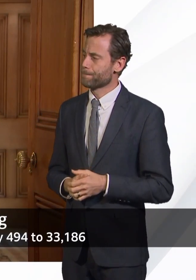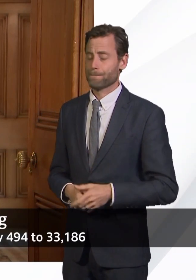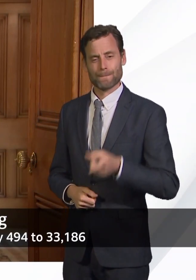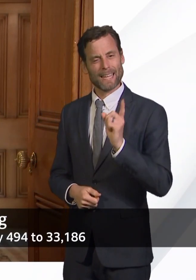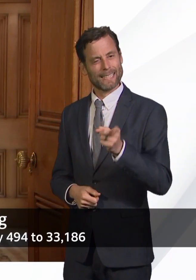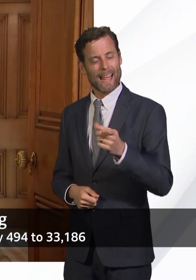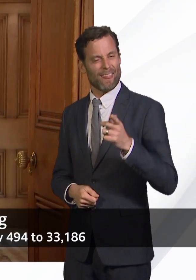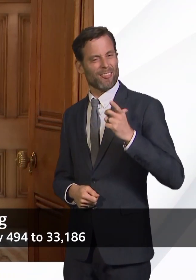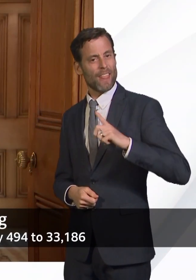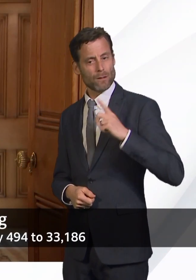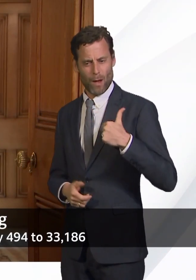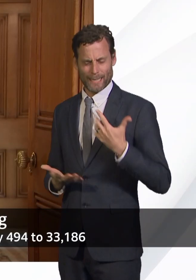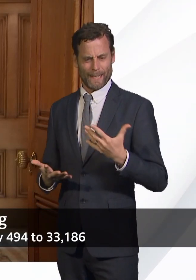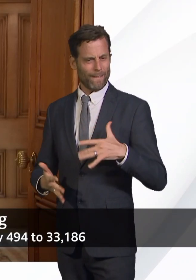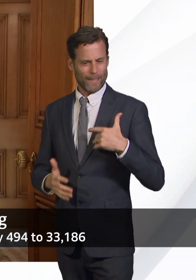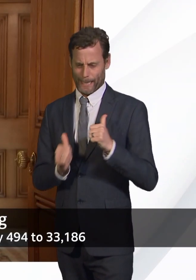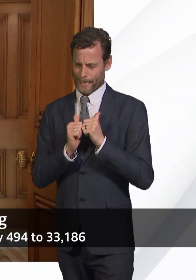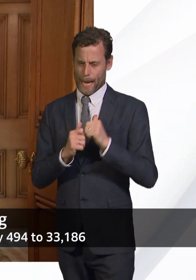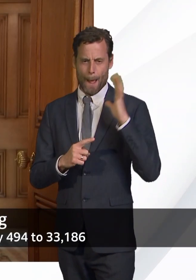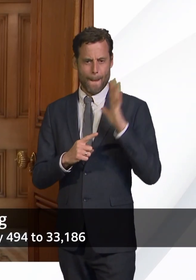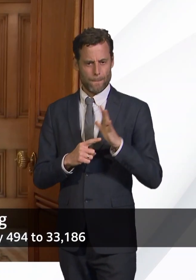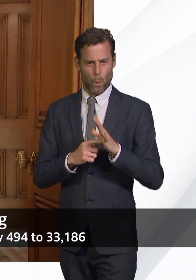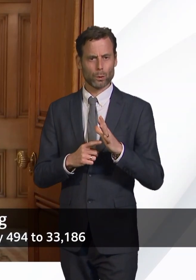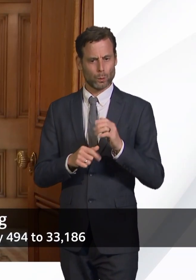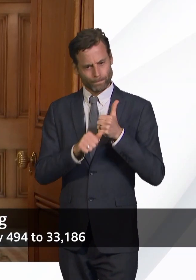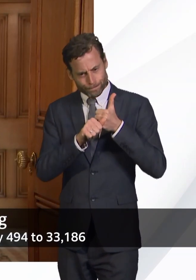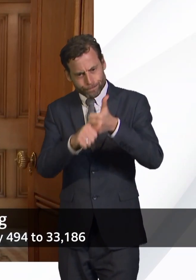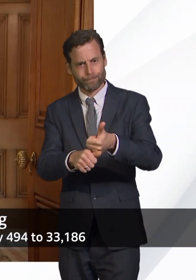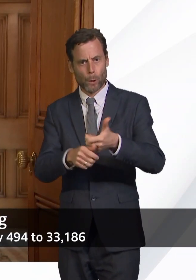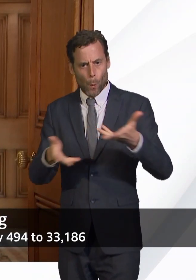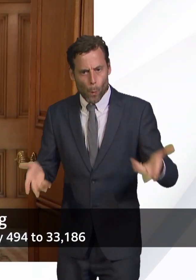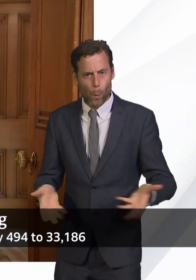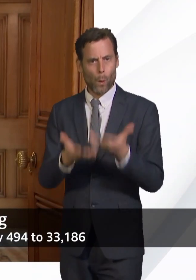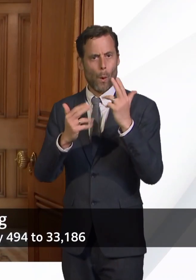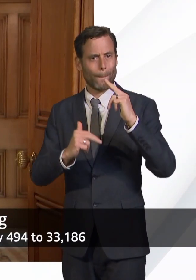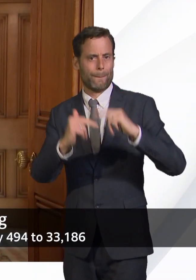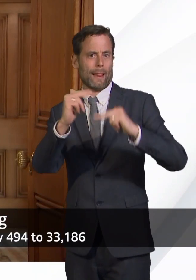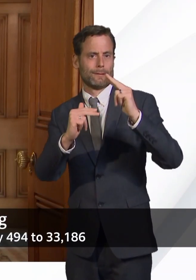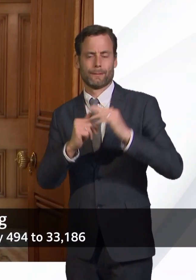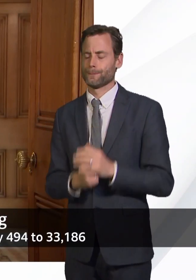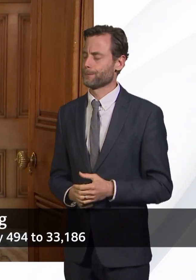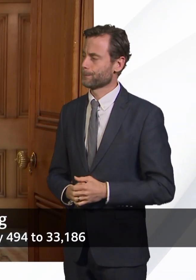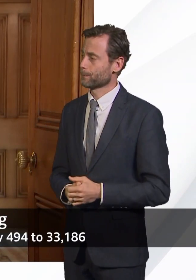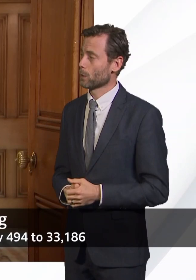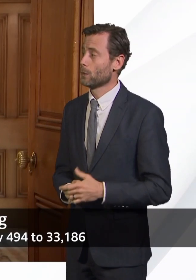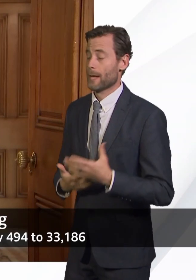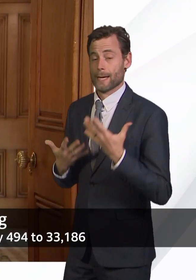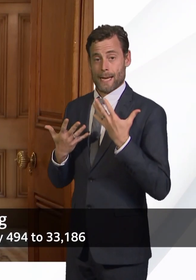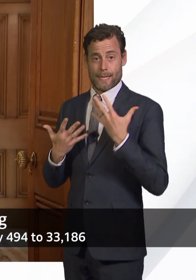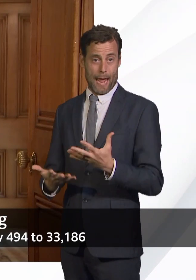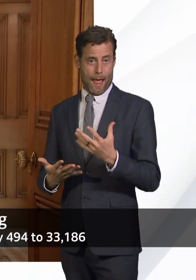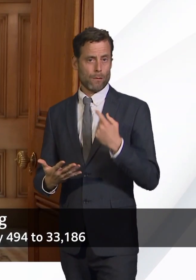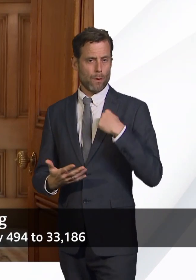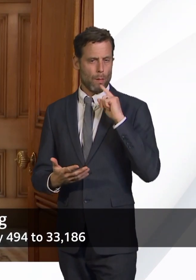reasons why I'm keen to get construction up and running. To help with this, I'm today announcing further steps